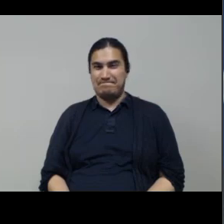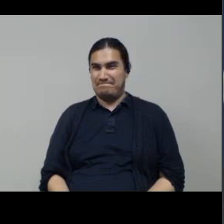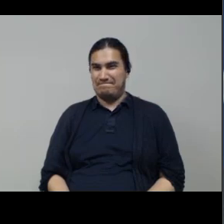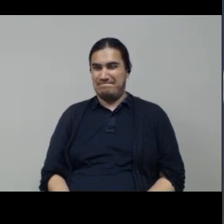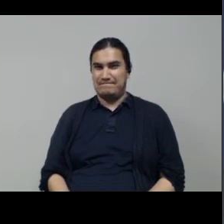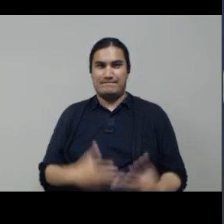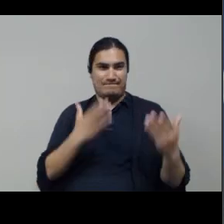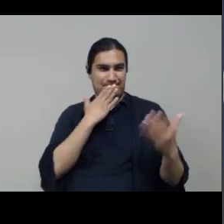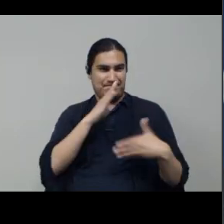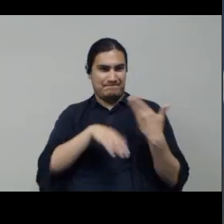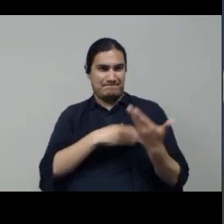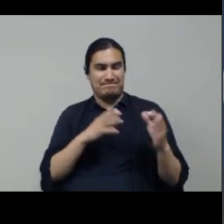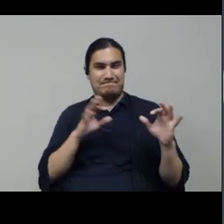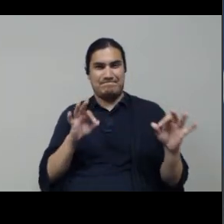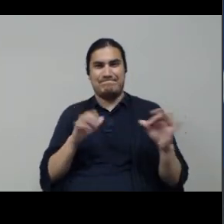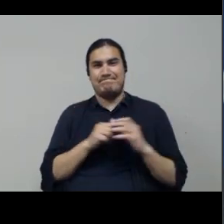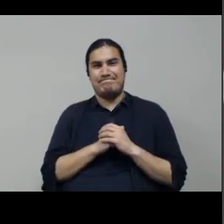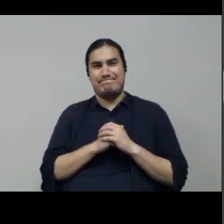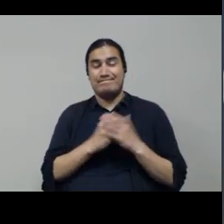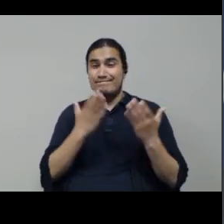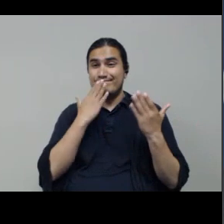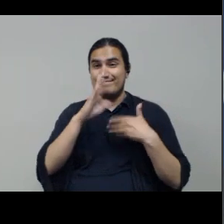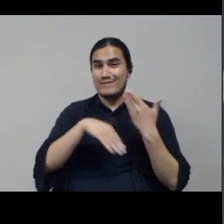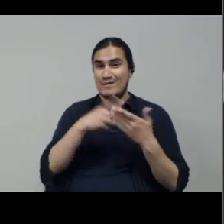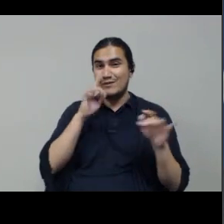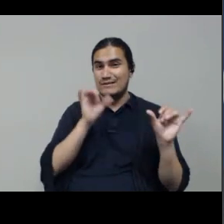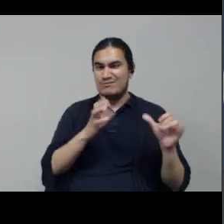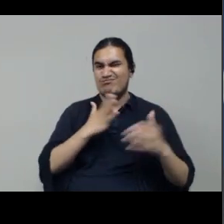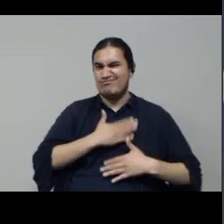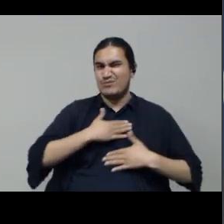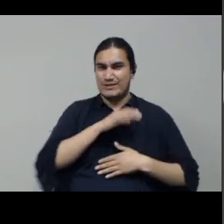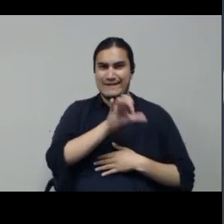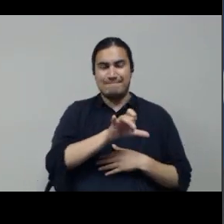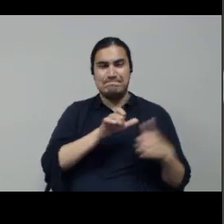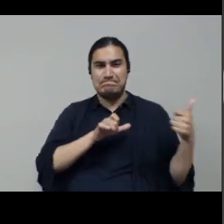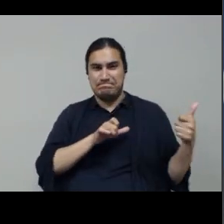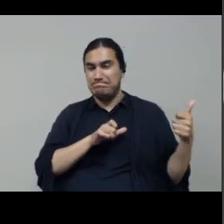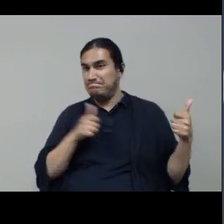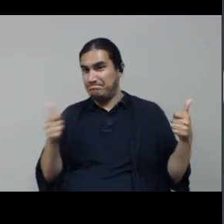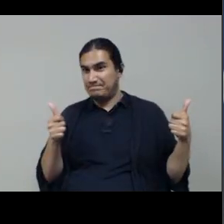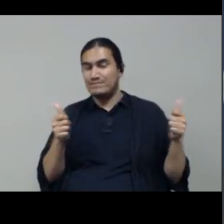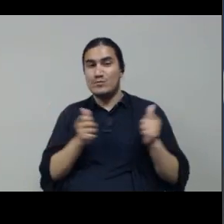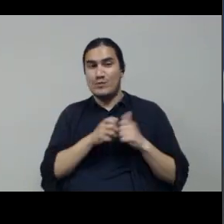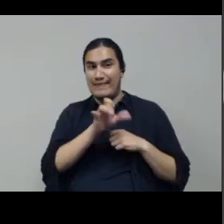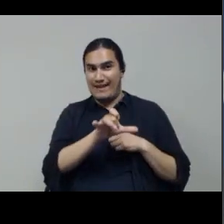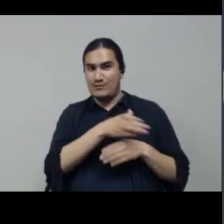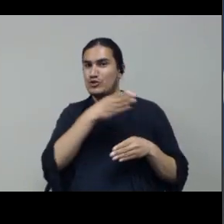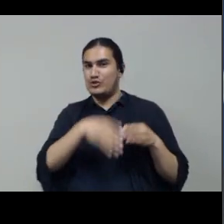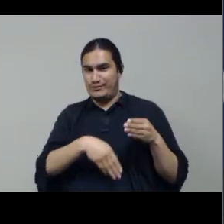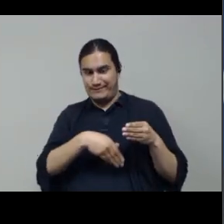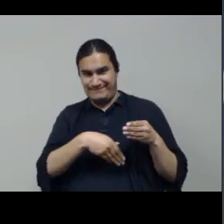Thank you all. Thank you all for staying. We appreciate it. With that, we are adjourned.